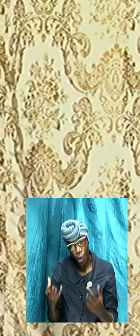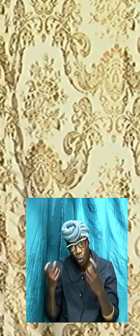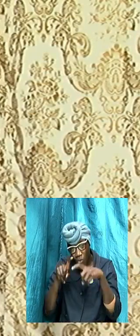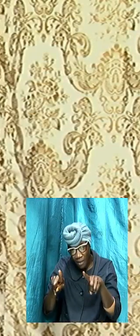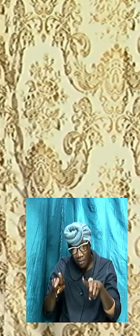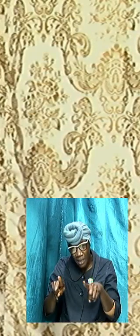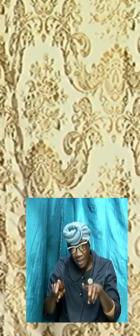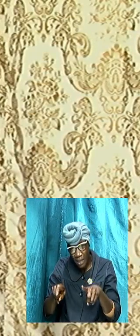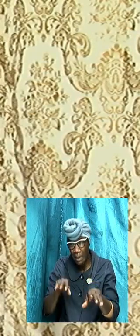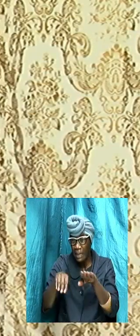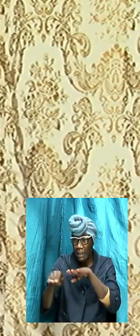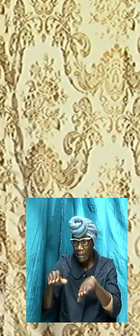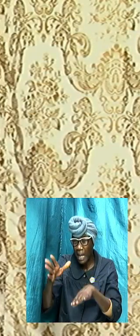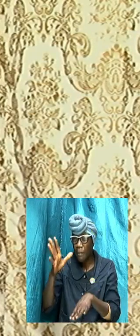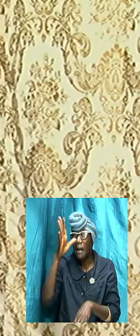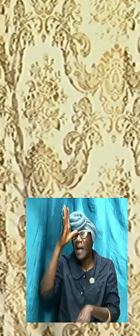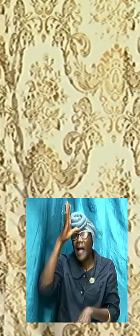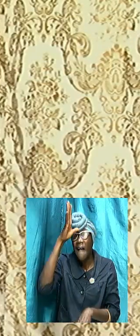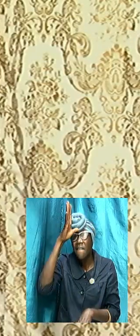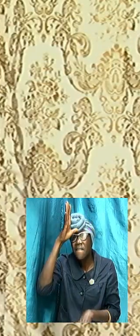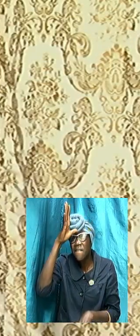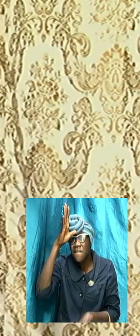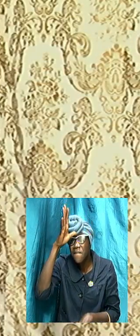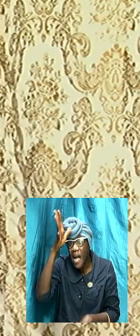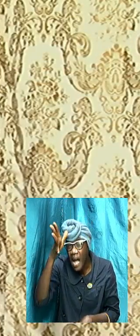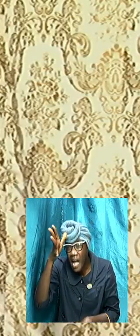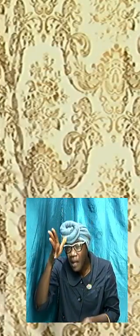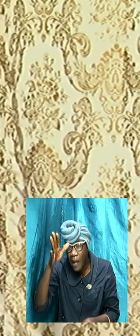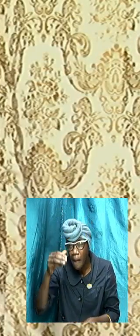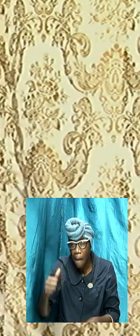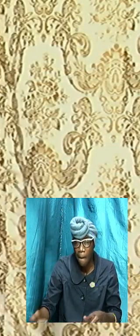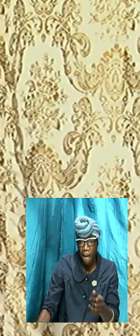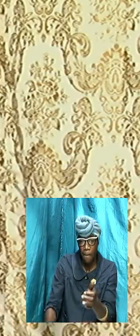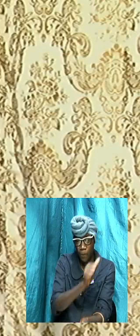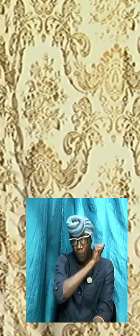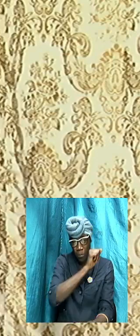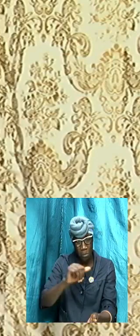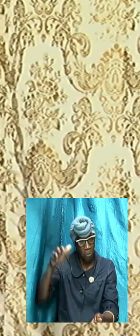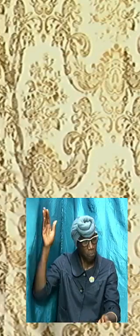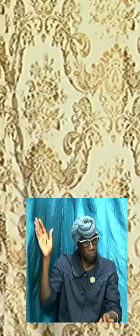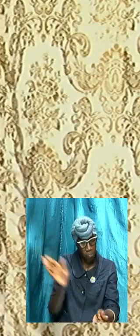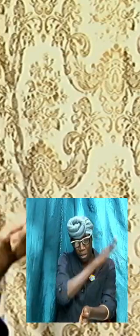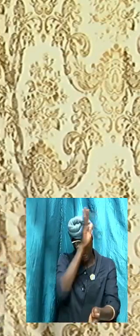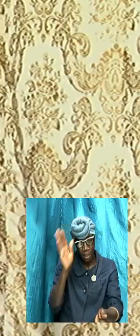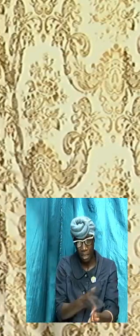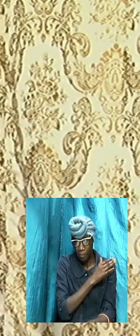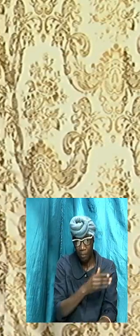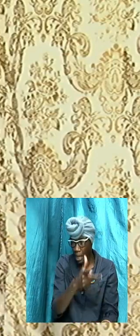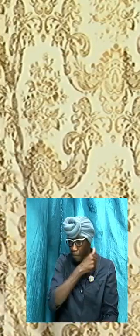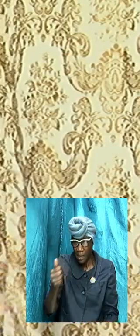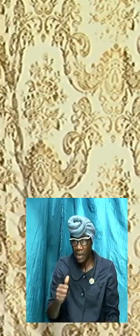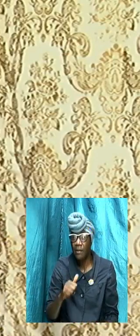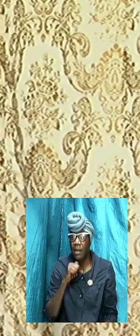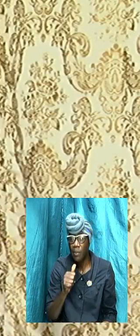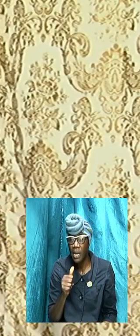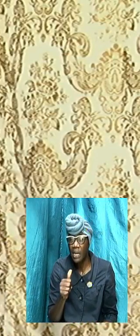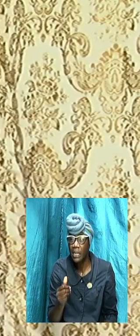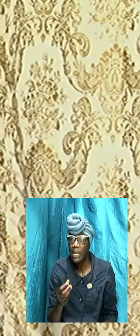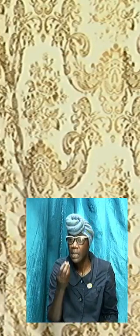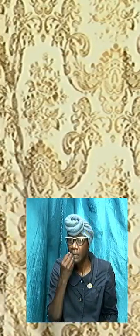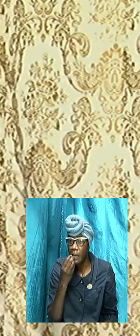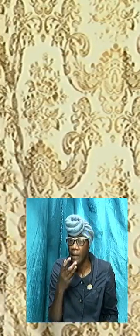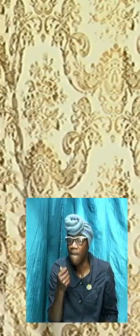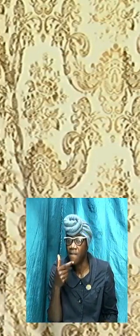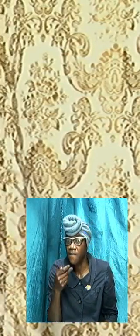stepfather beat him. And why he beat him? Because he was not eating too fast. He was eating slowly.